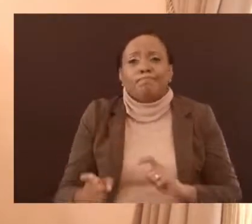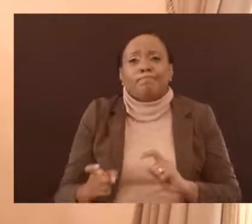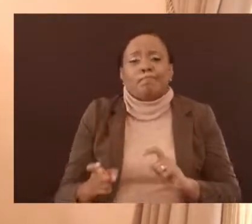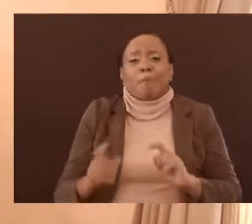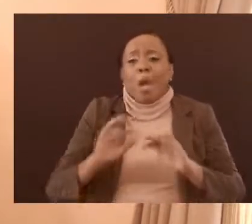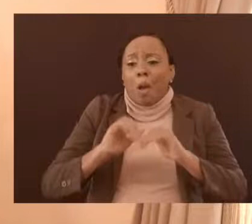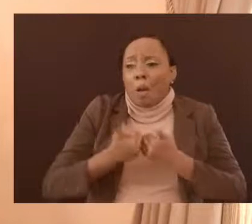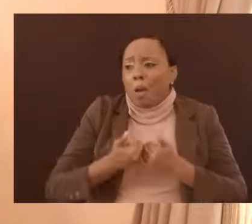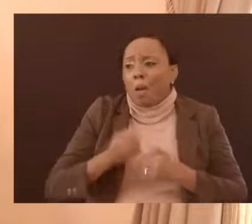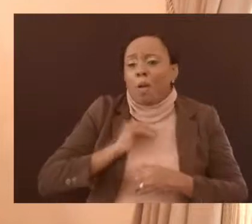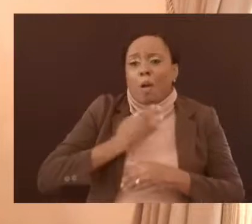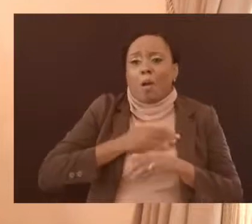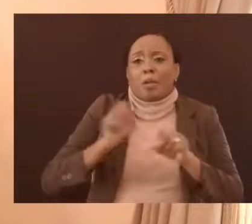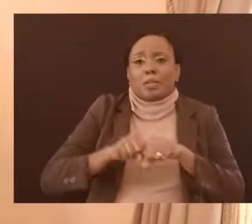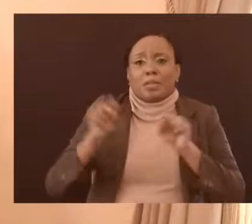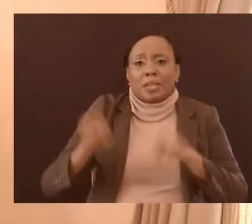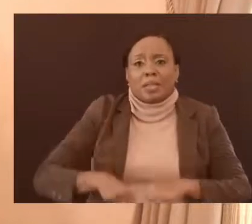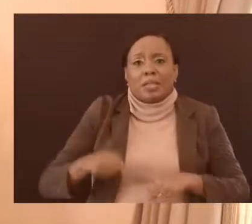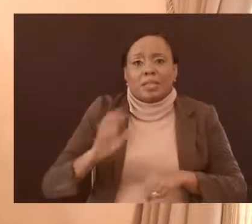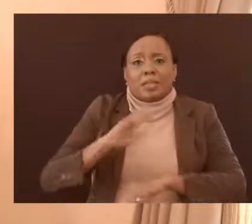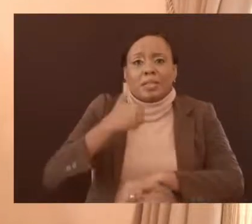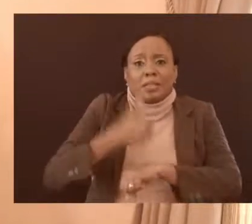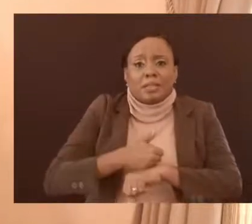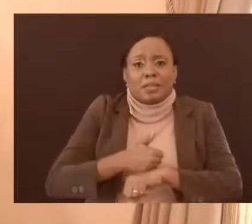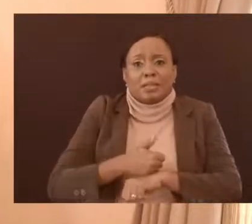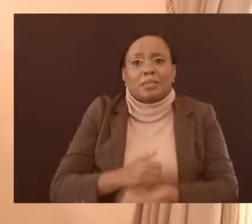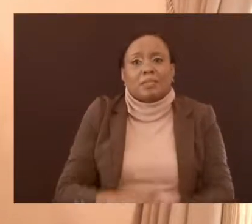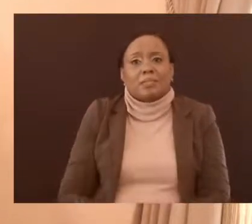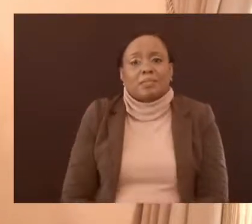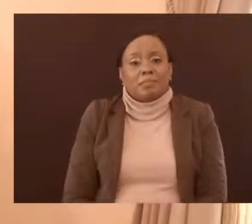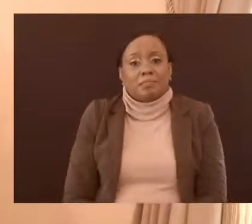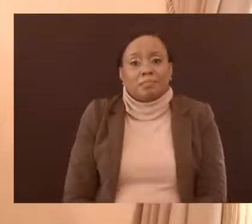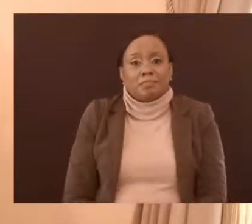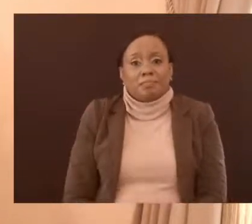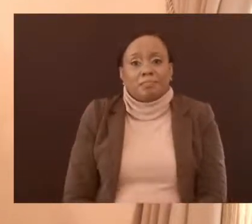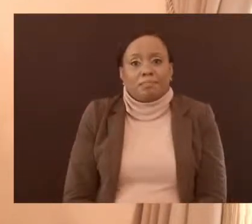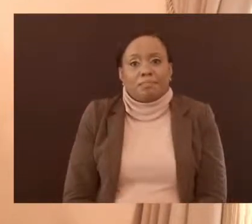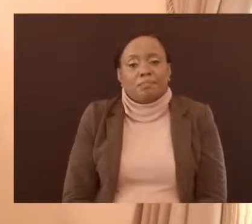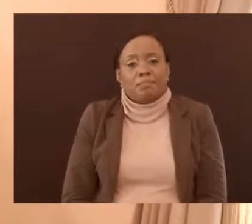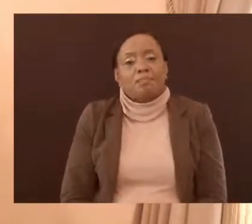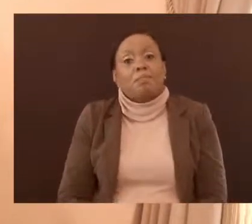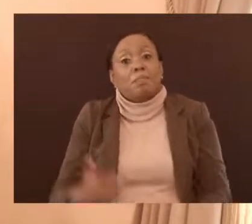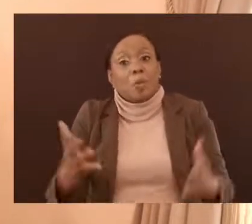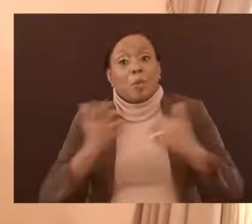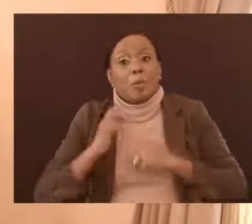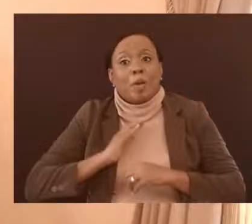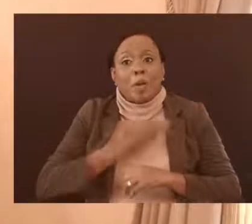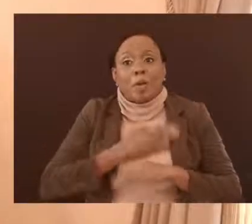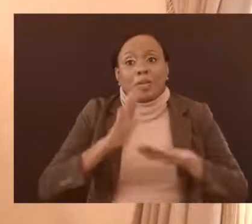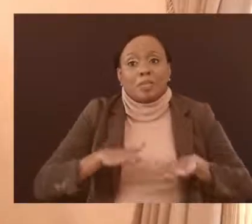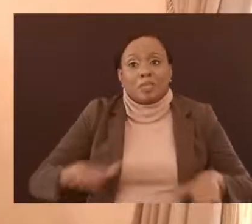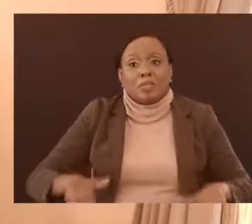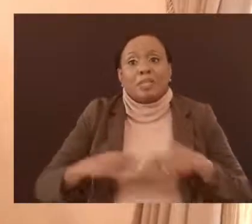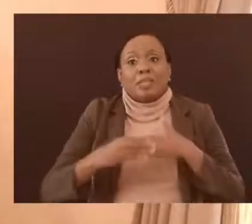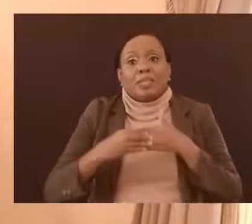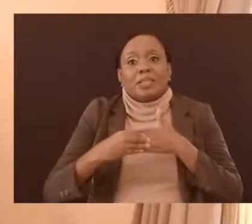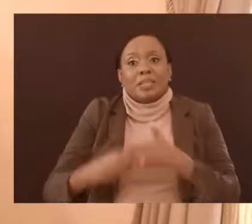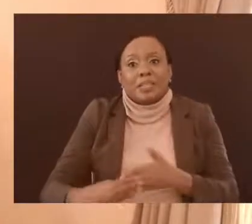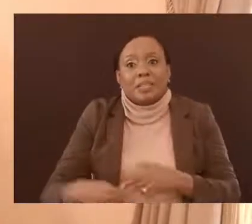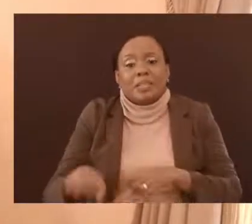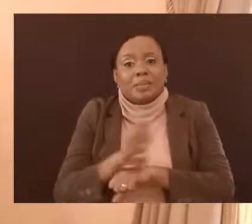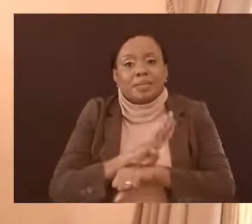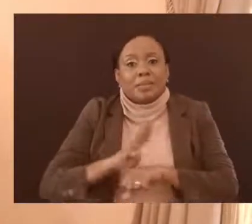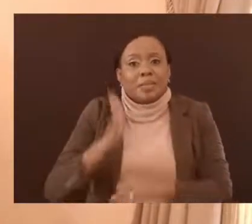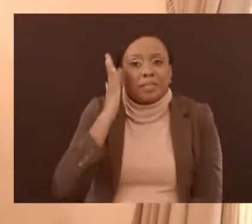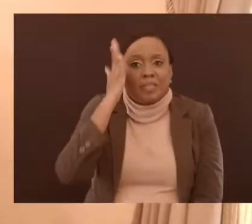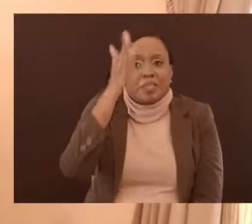is happening now, so that our children can indeed lead the Barbados of